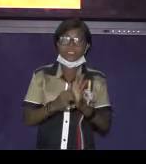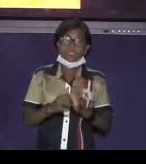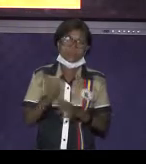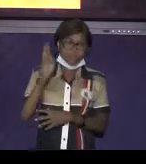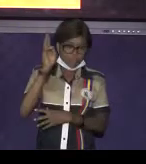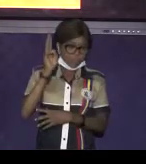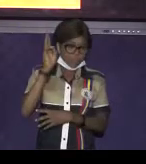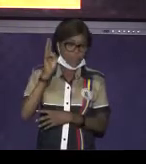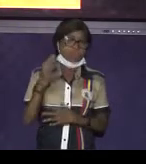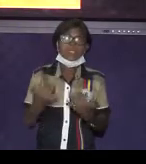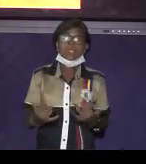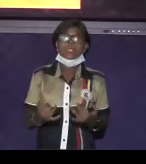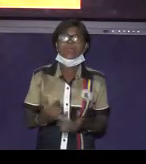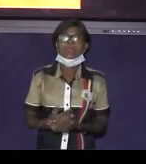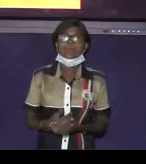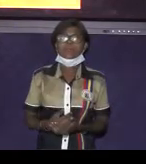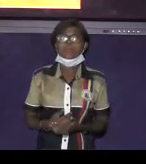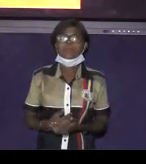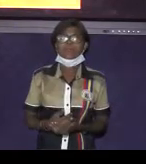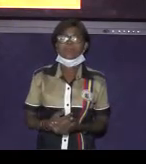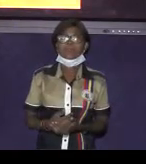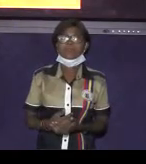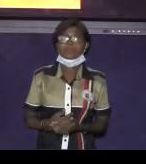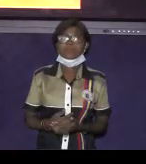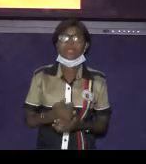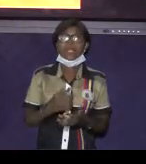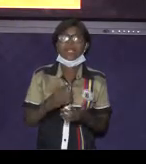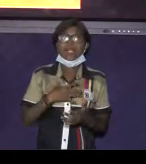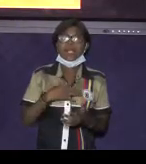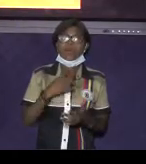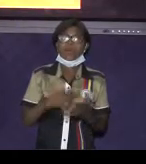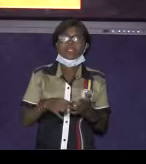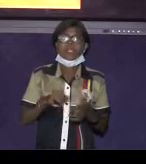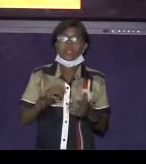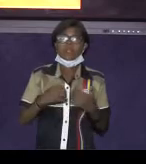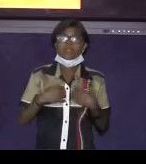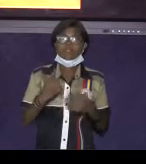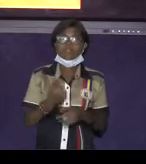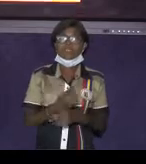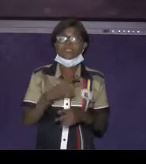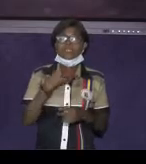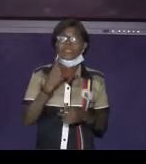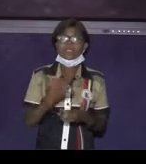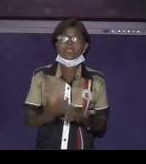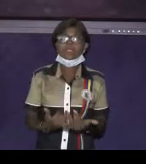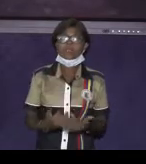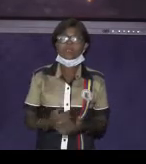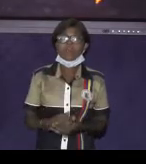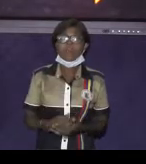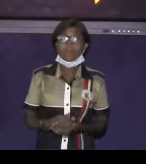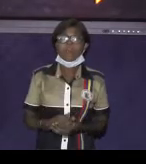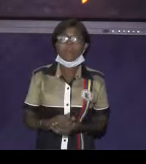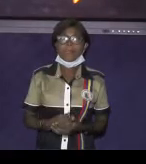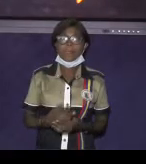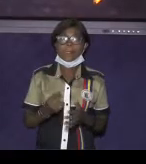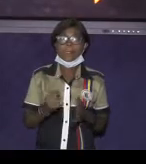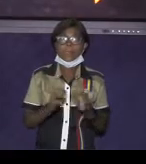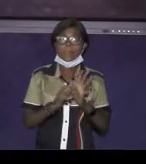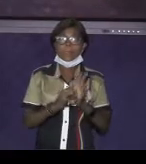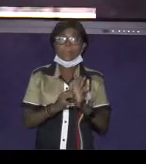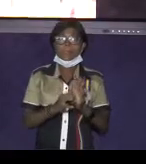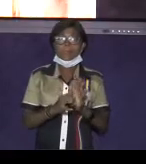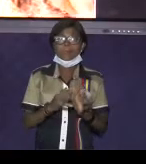example of savanna, like what I've just said now. So the examples